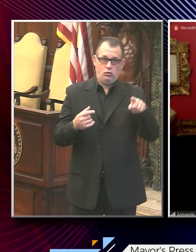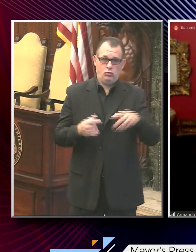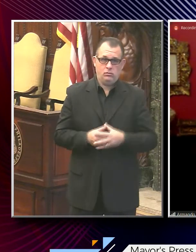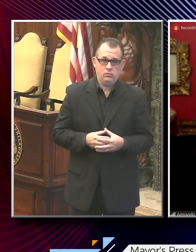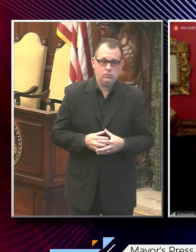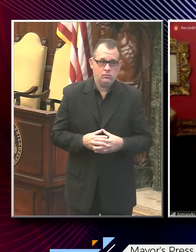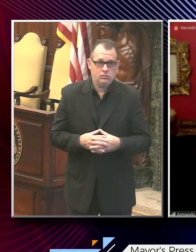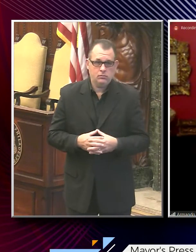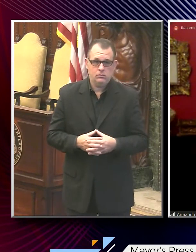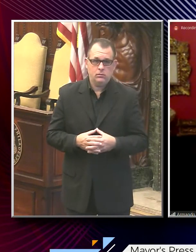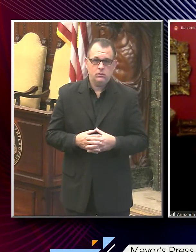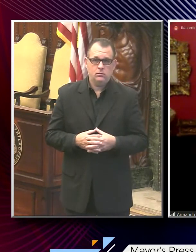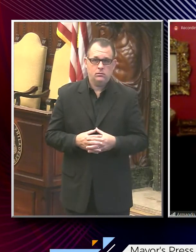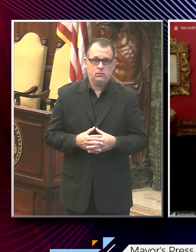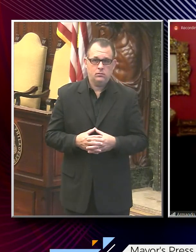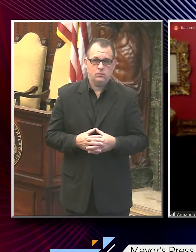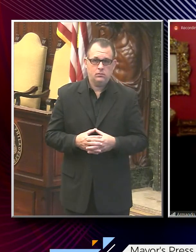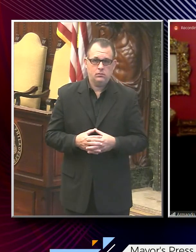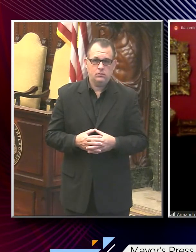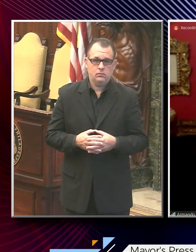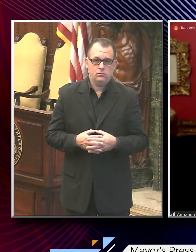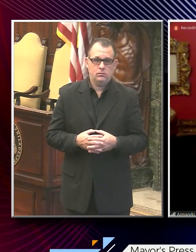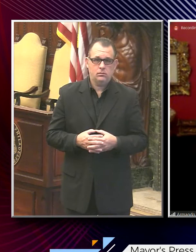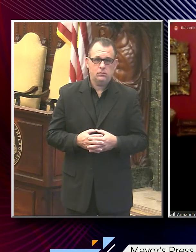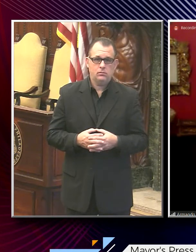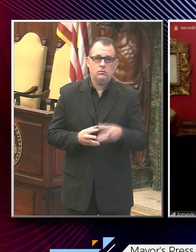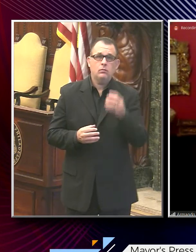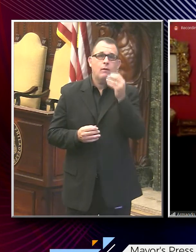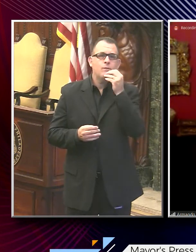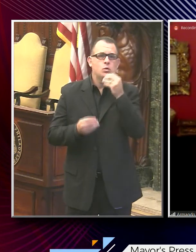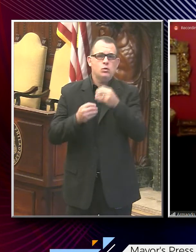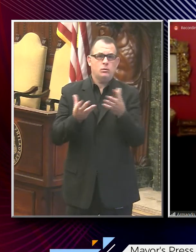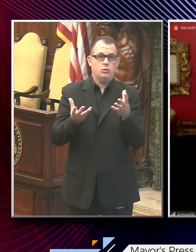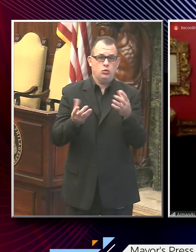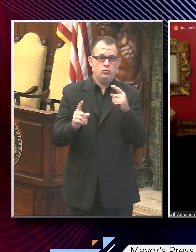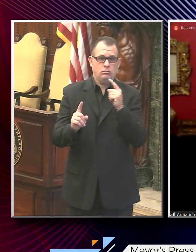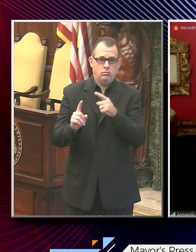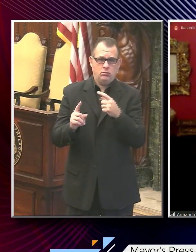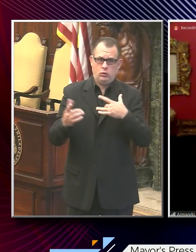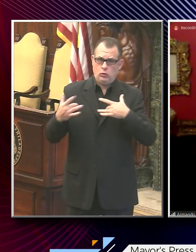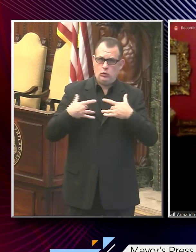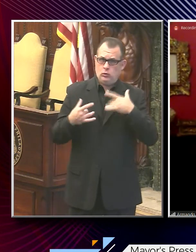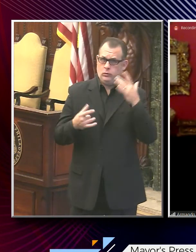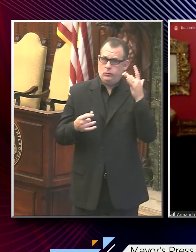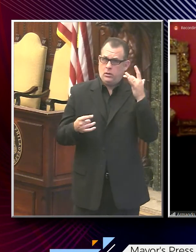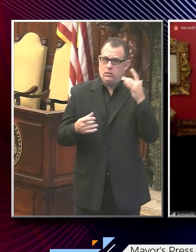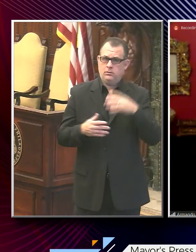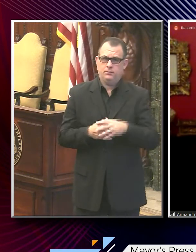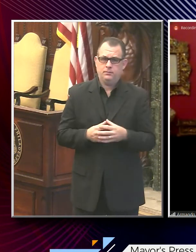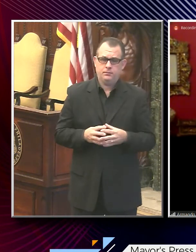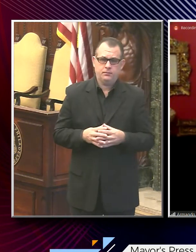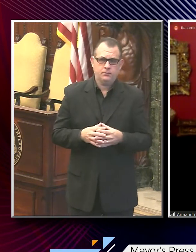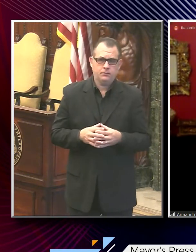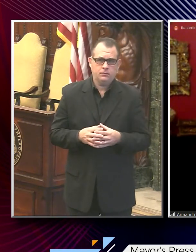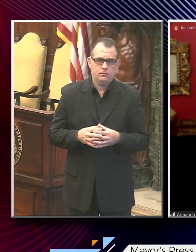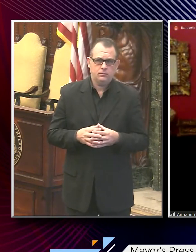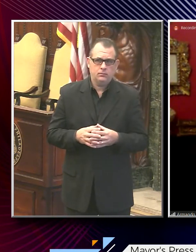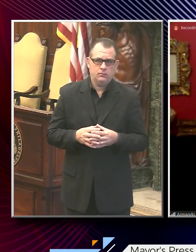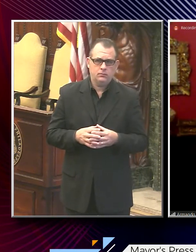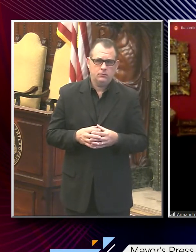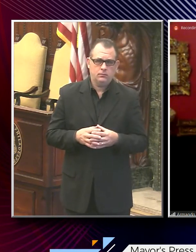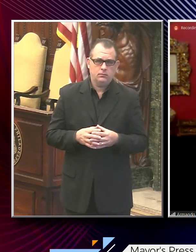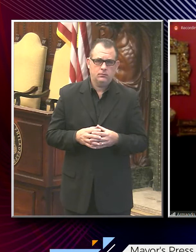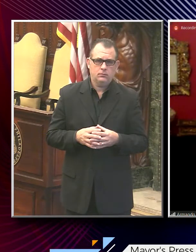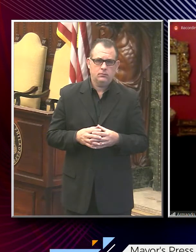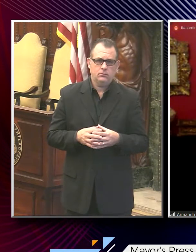the needs that Hispanics have for food distribution, they are concerned because there have been less places available before where they could pick up or collect